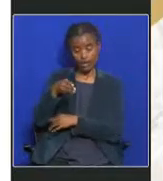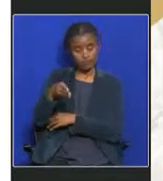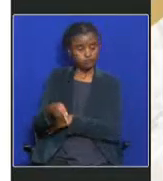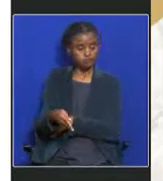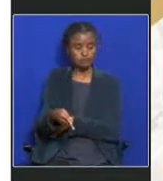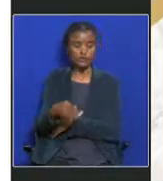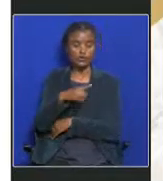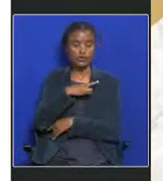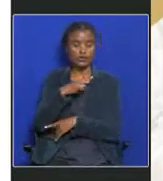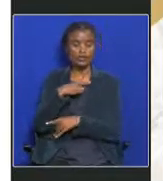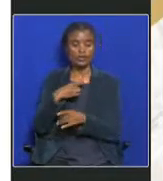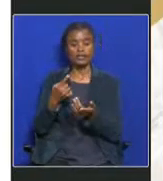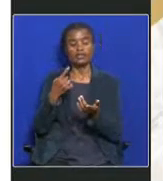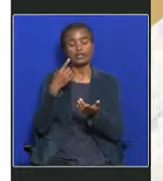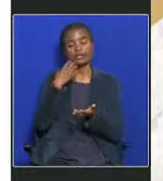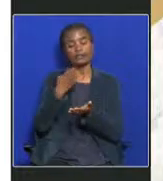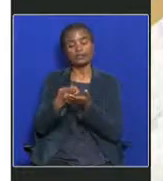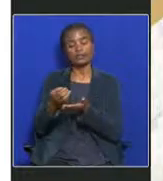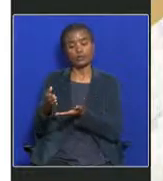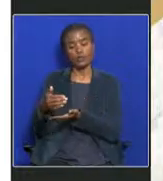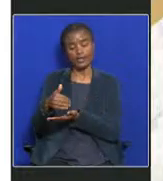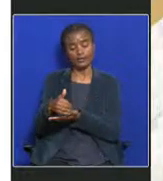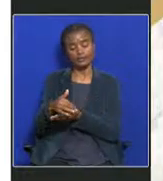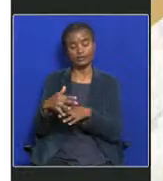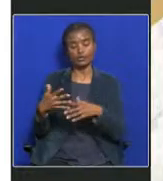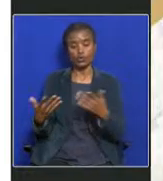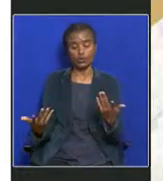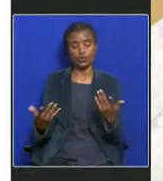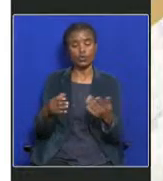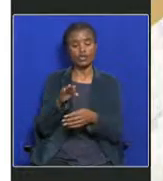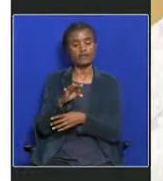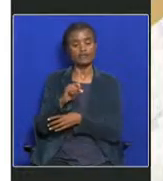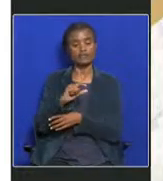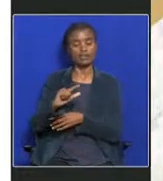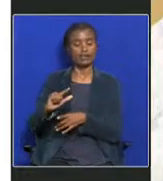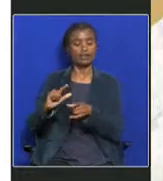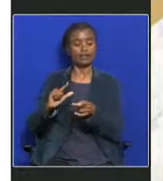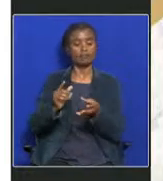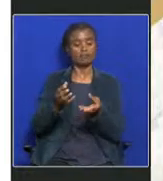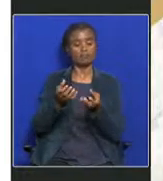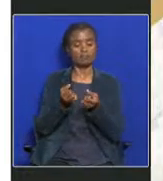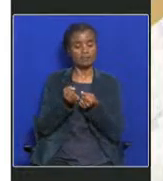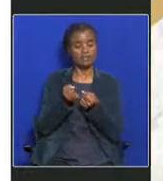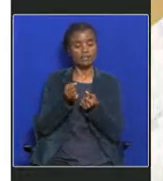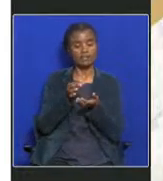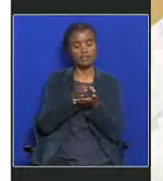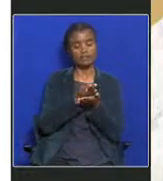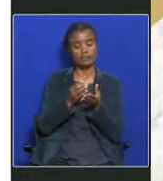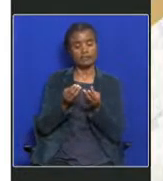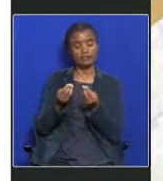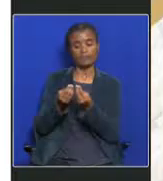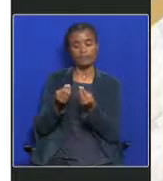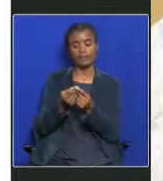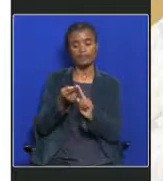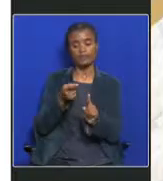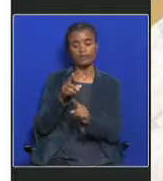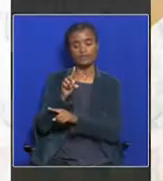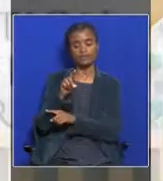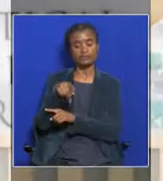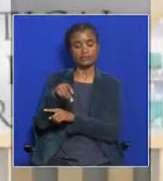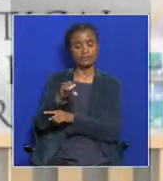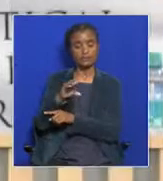nor does FSL receive samples collected from DPCI or other investigating teams for